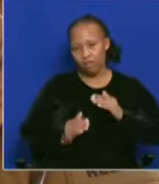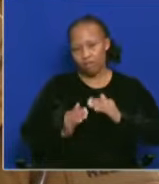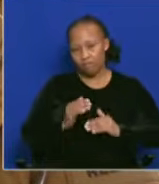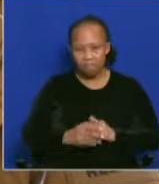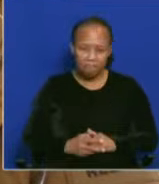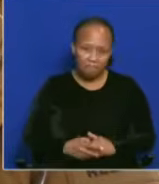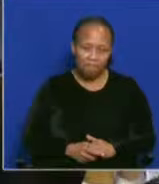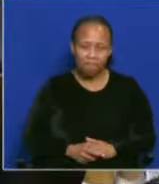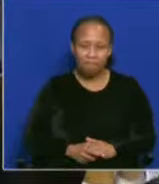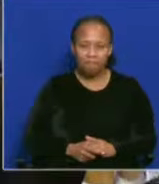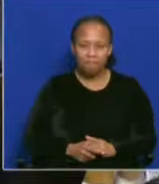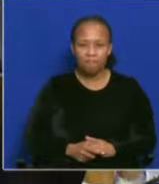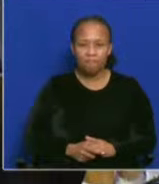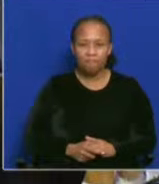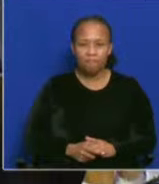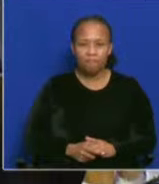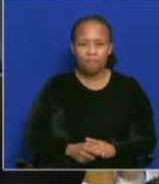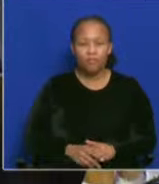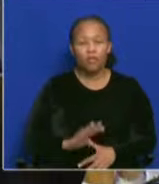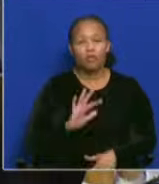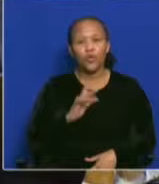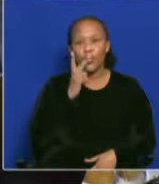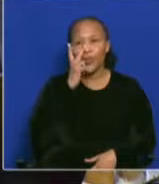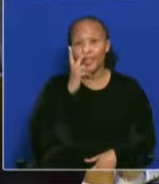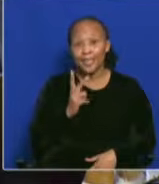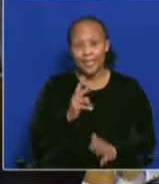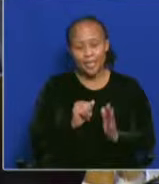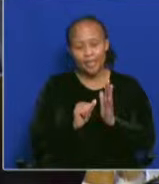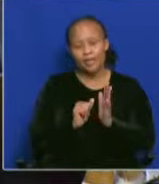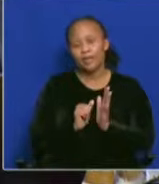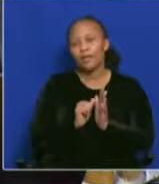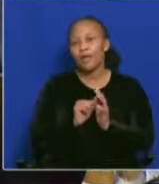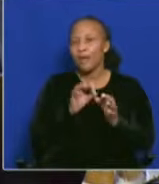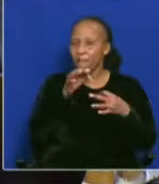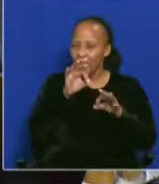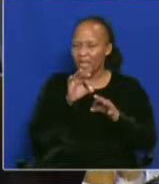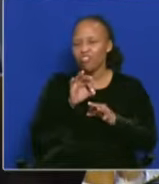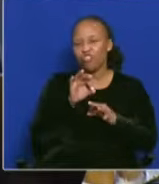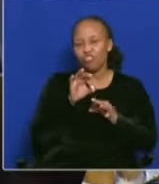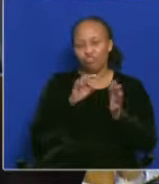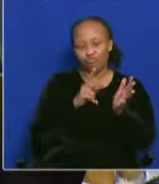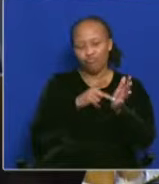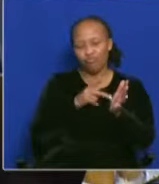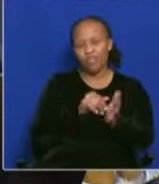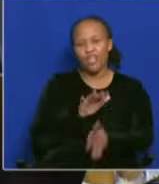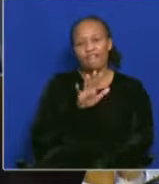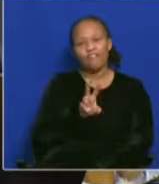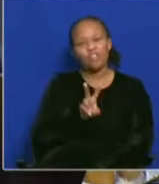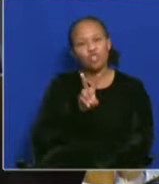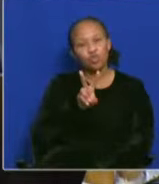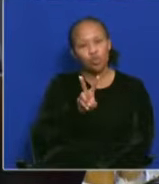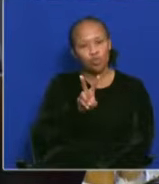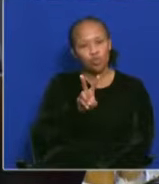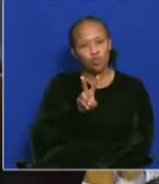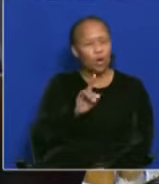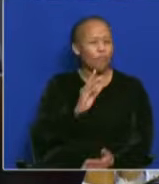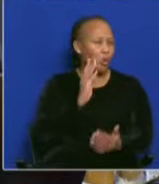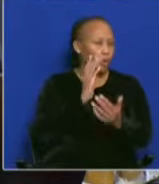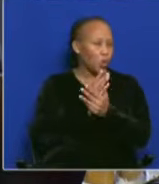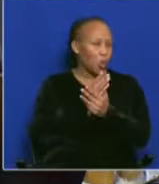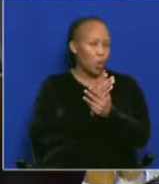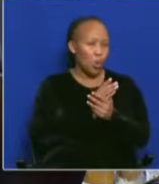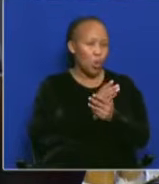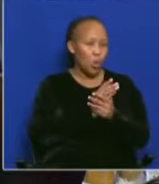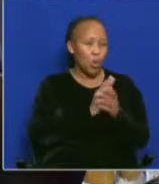you'll see at page 52 of the affidavit, again, I'm not sure what page it is in your bundle, is the